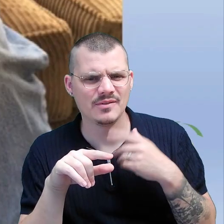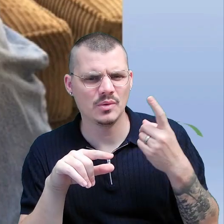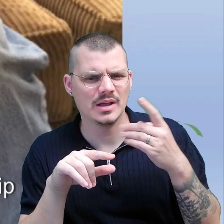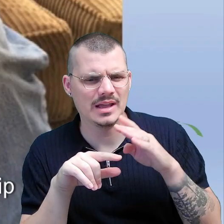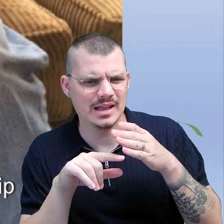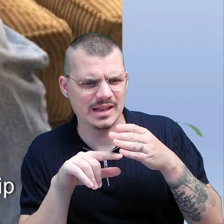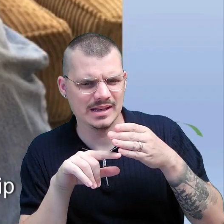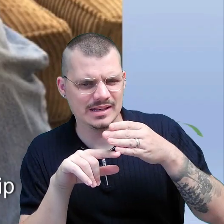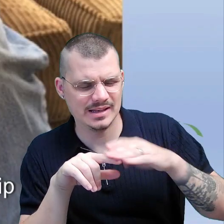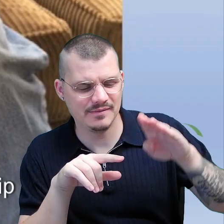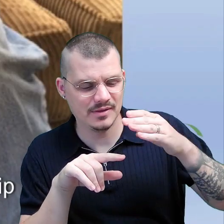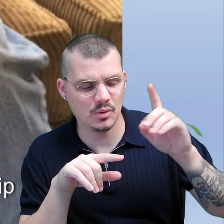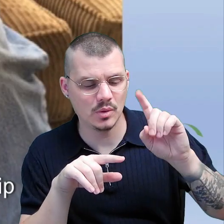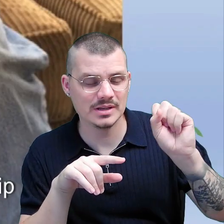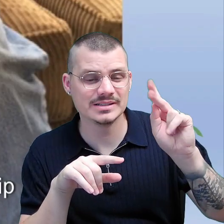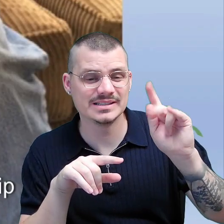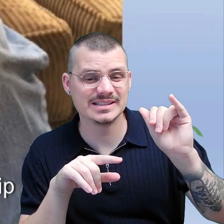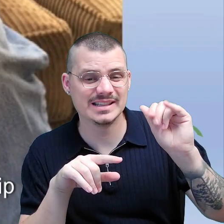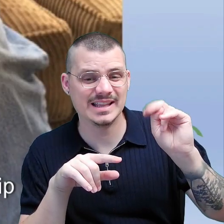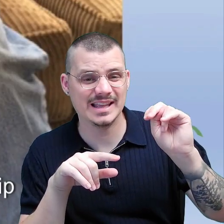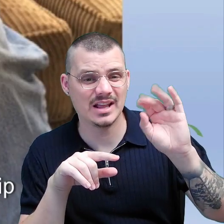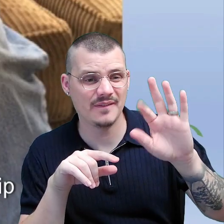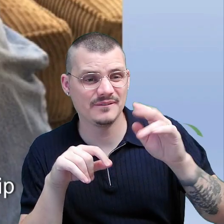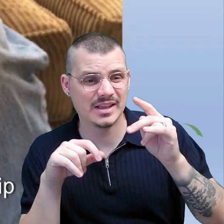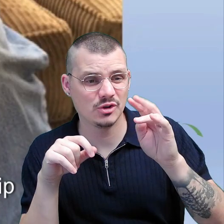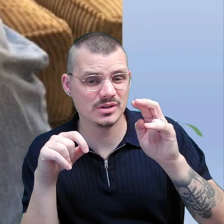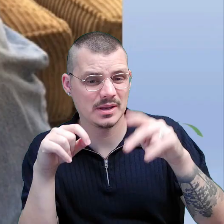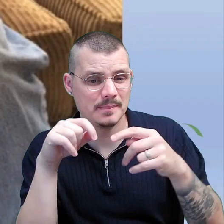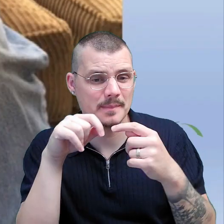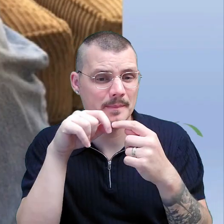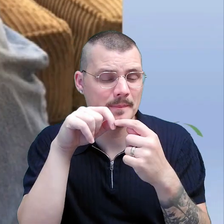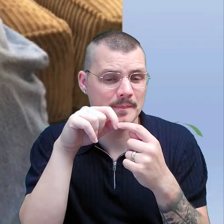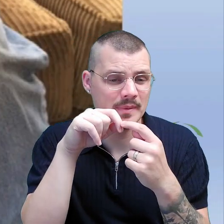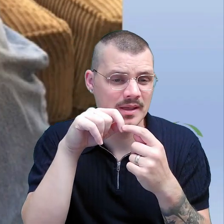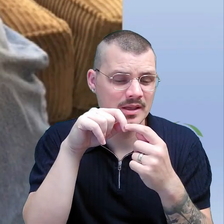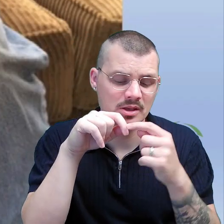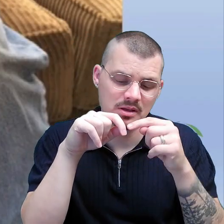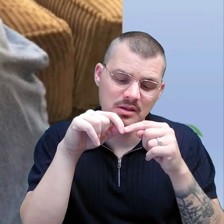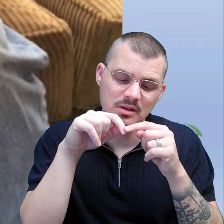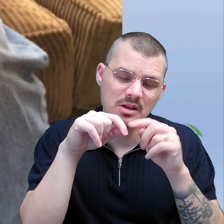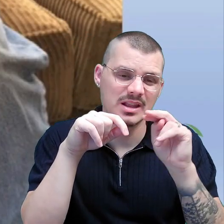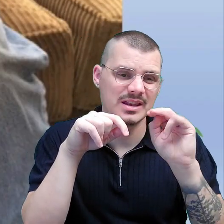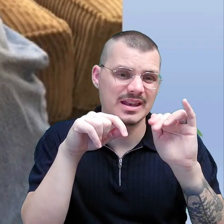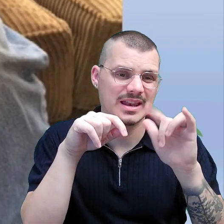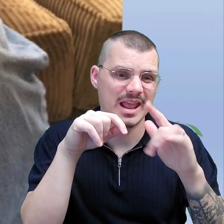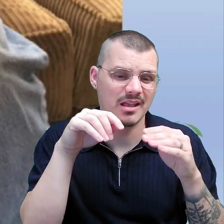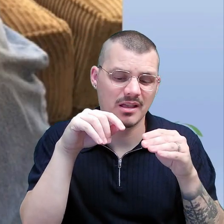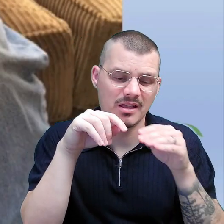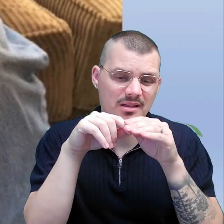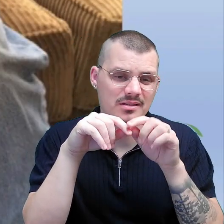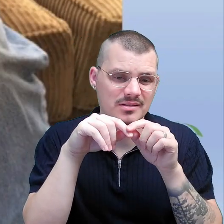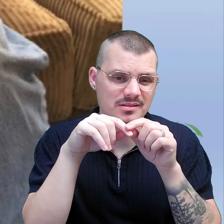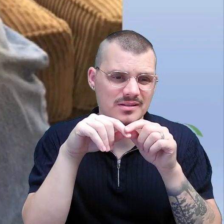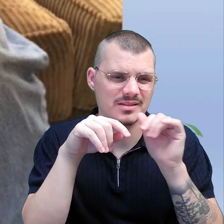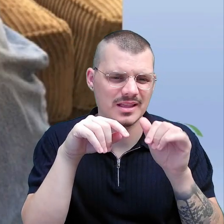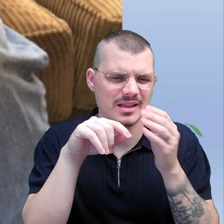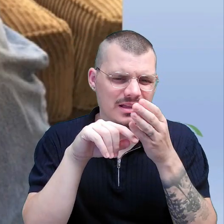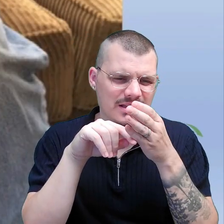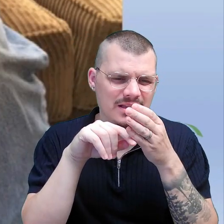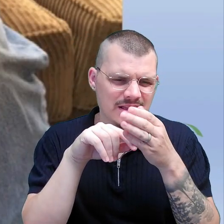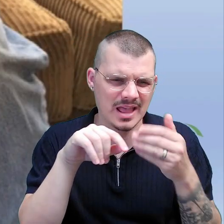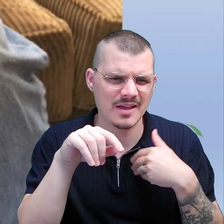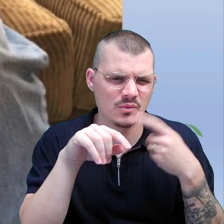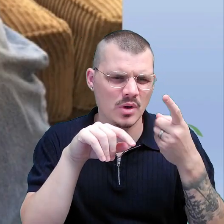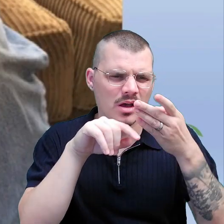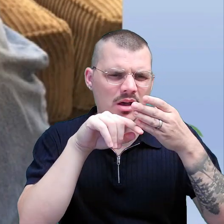divot between where the skin of your fingertip joins the fingernail, the cuticle area. There's a